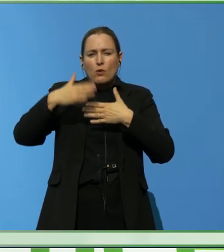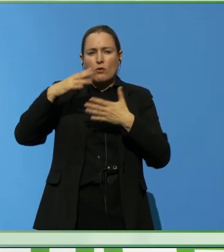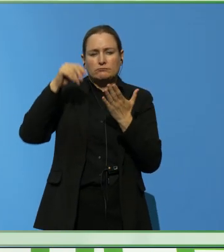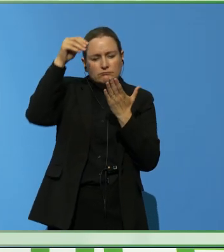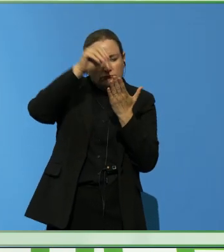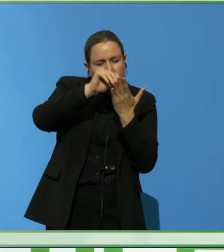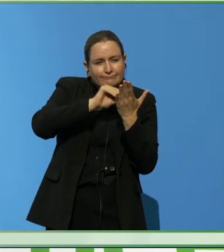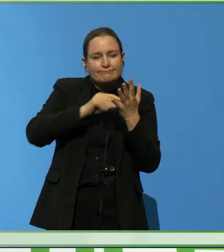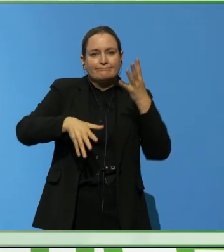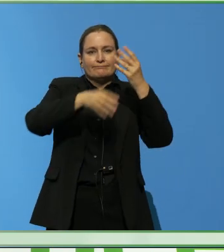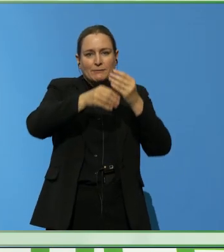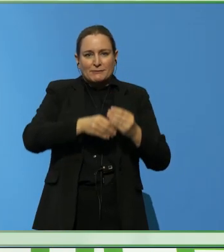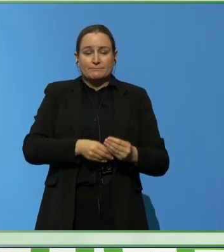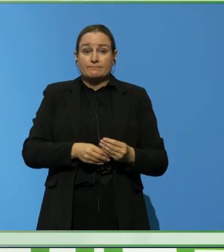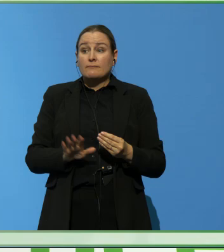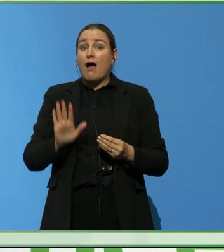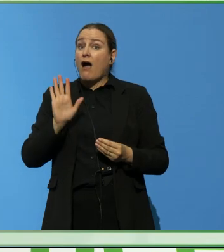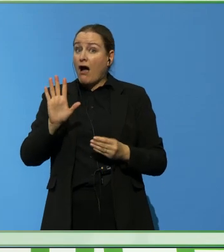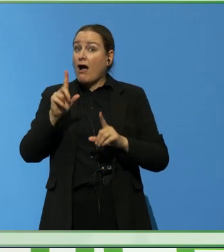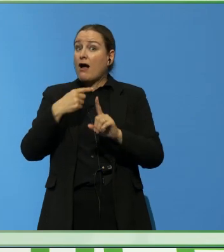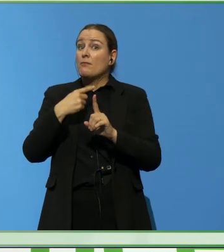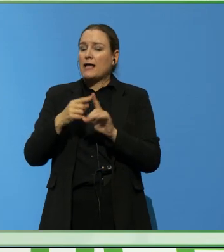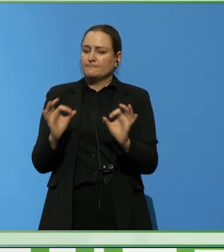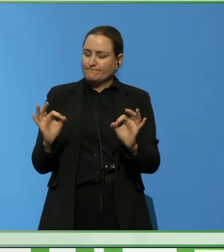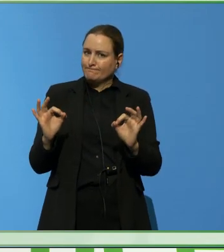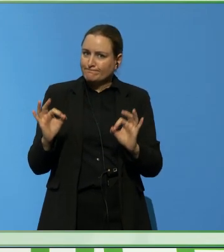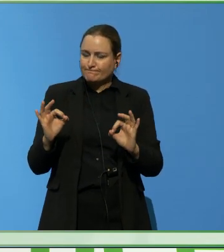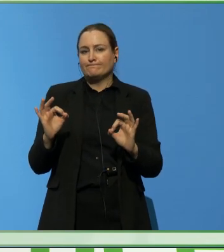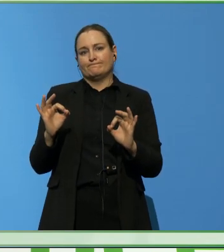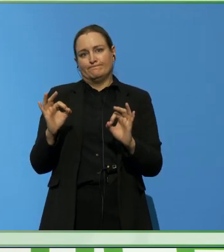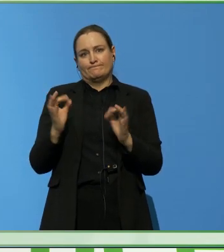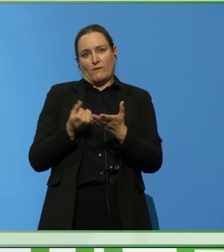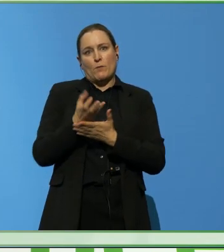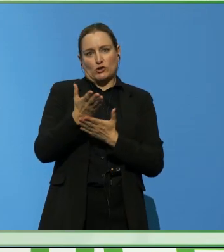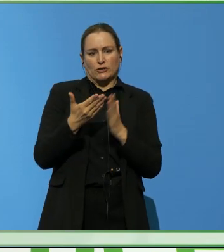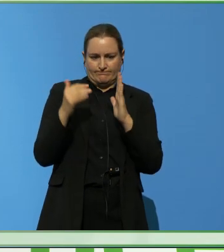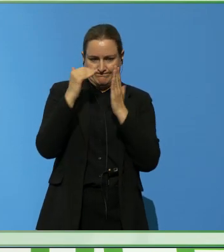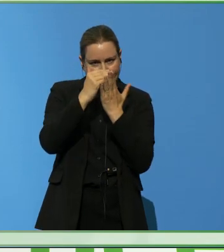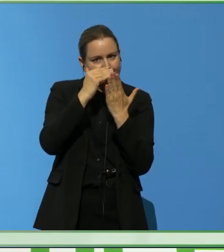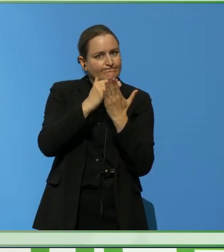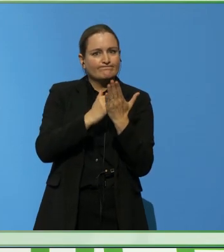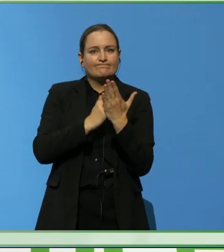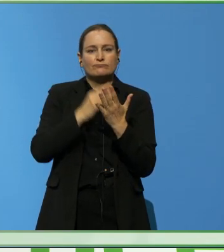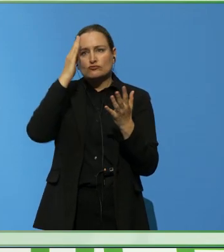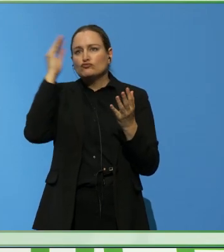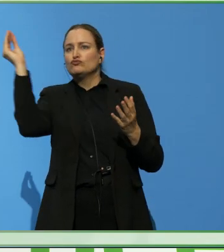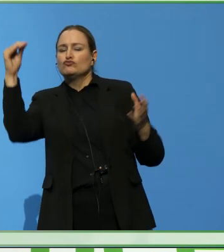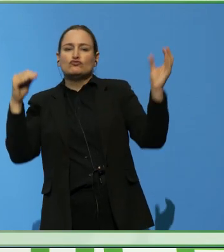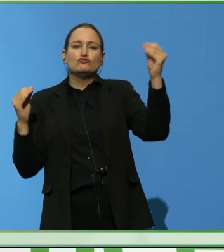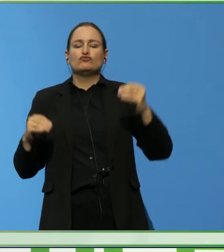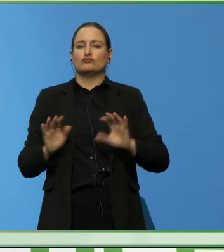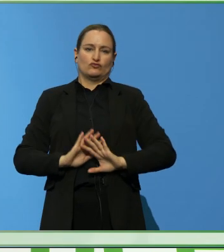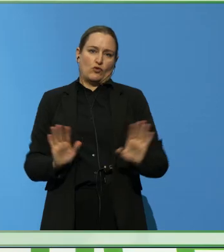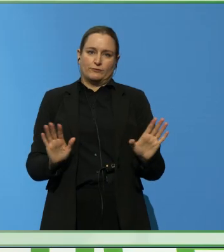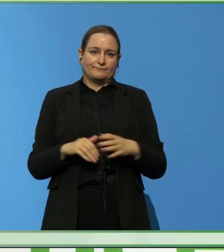quality assurance, especially in low-resource languages. So Oki is currently available in more than